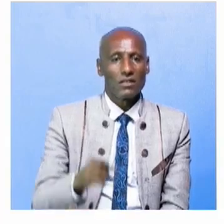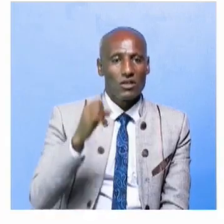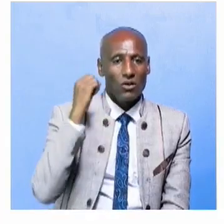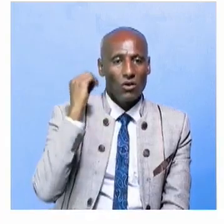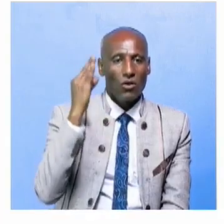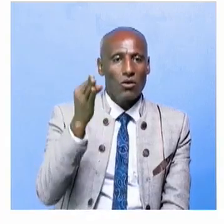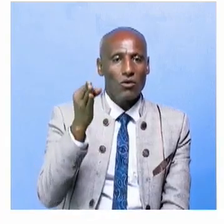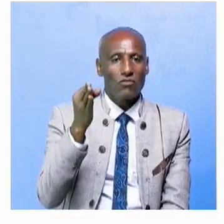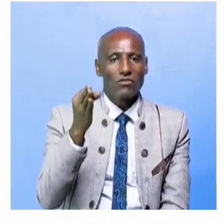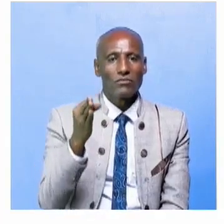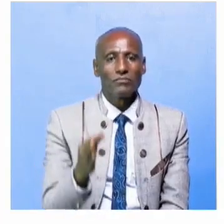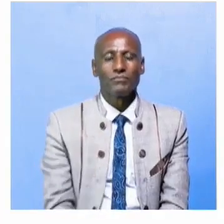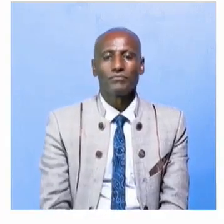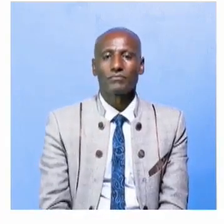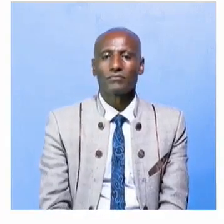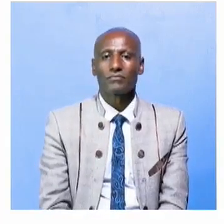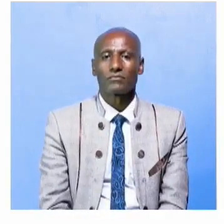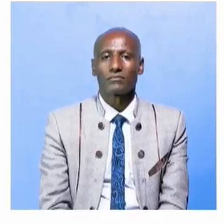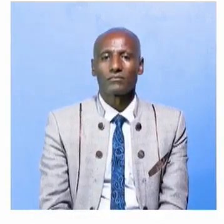of